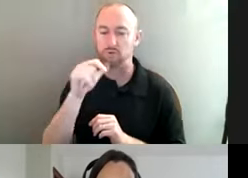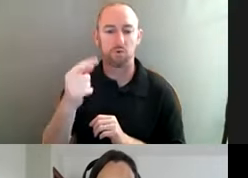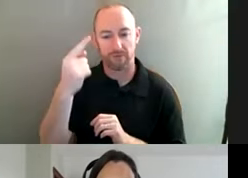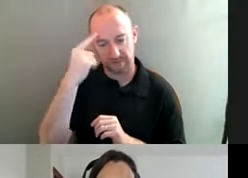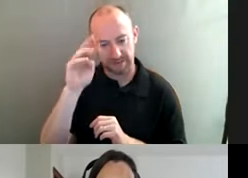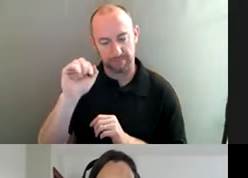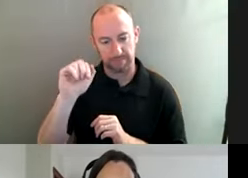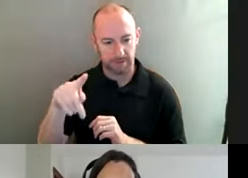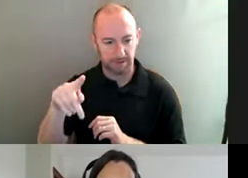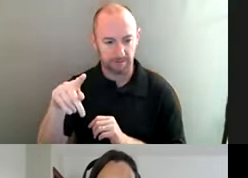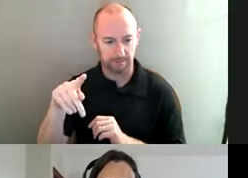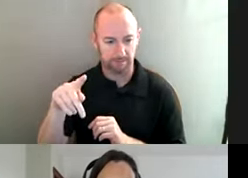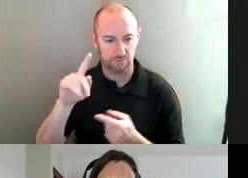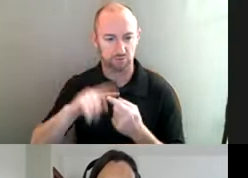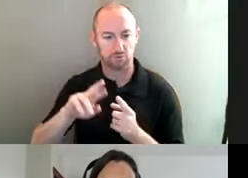the right,